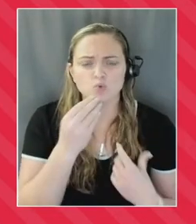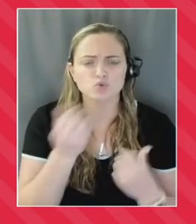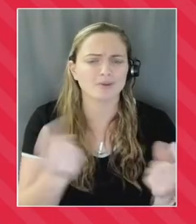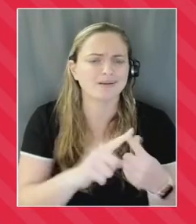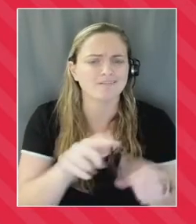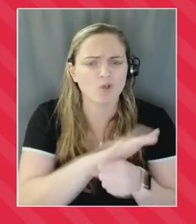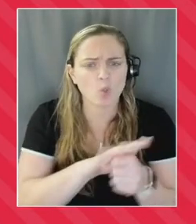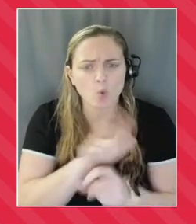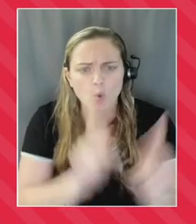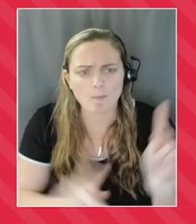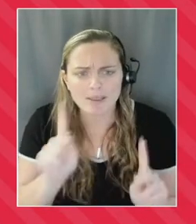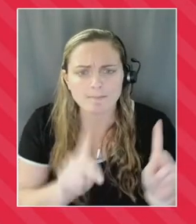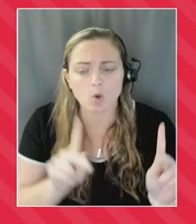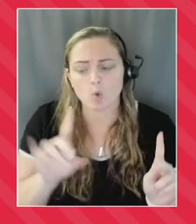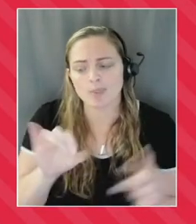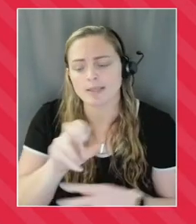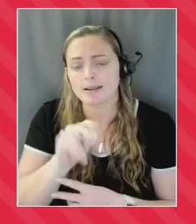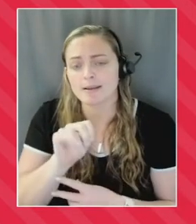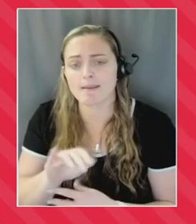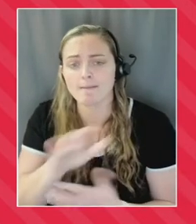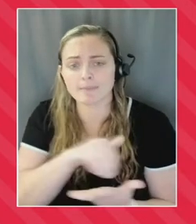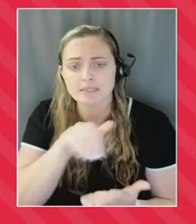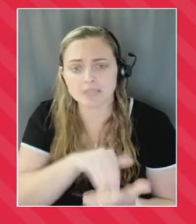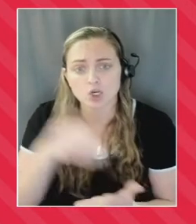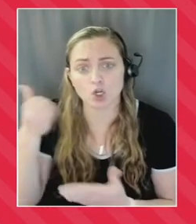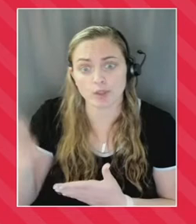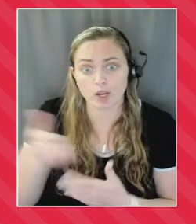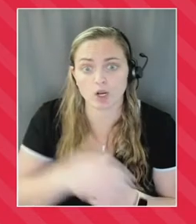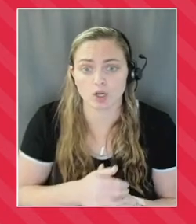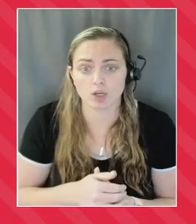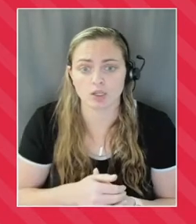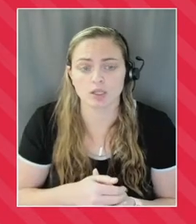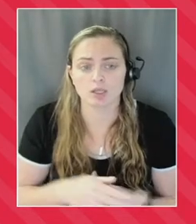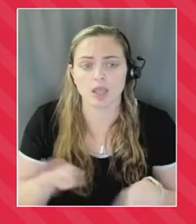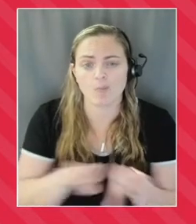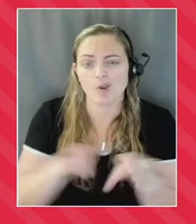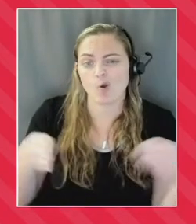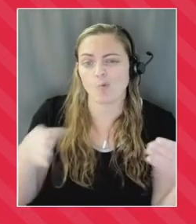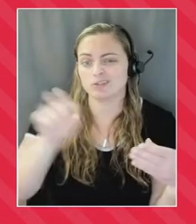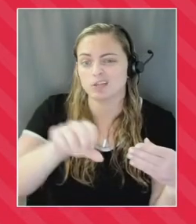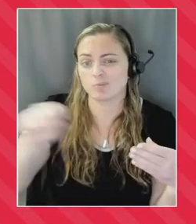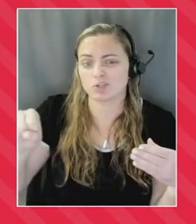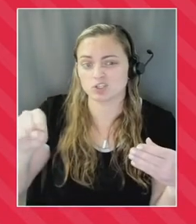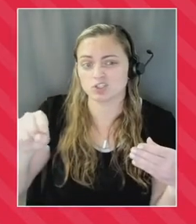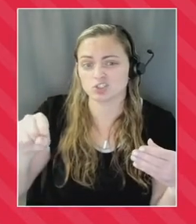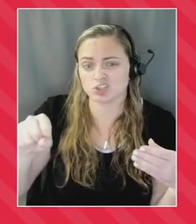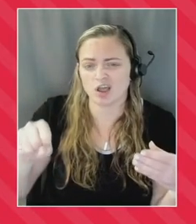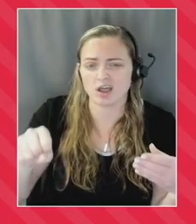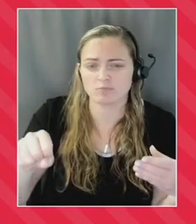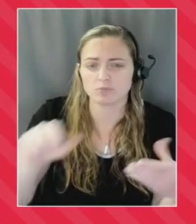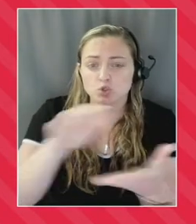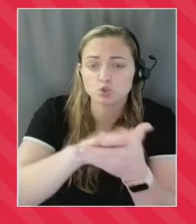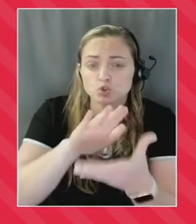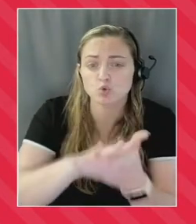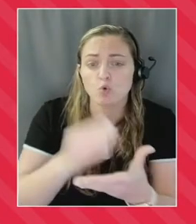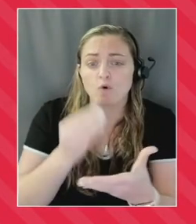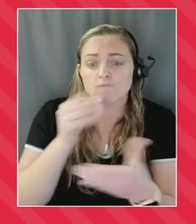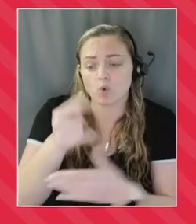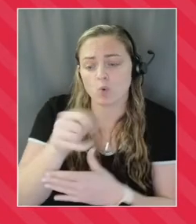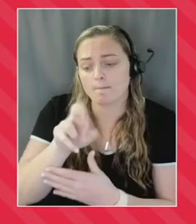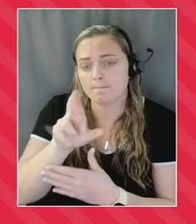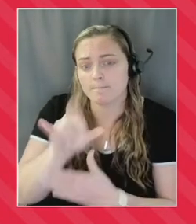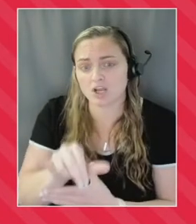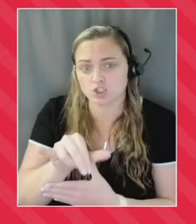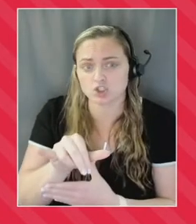with the Dimmock Center there. And we opened a Stop & Shop school food pantry recently, where we sort of